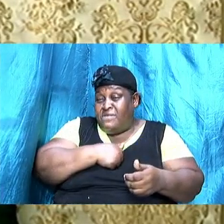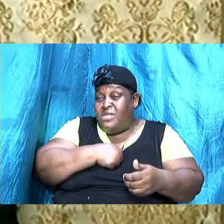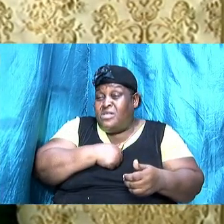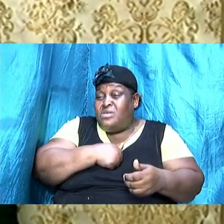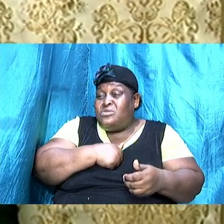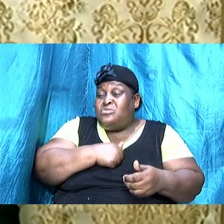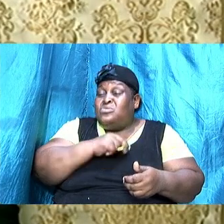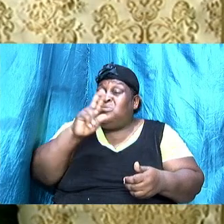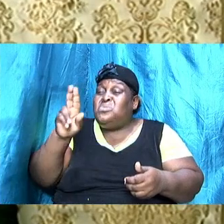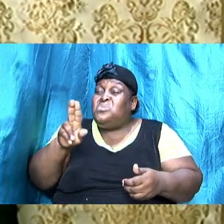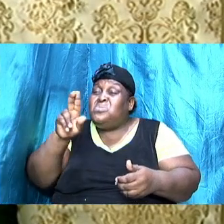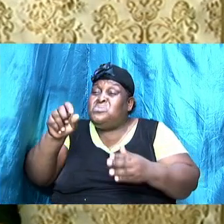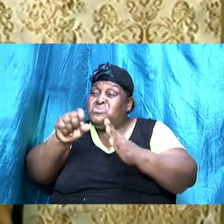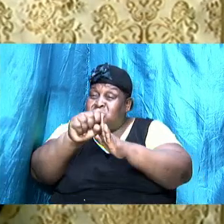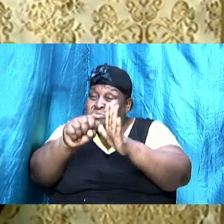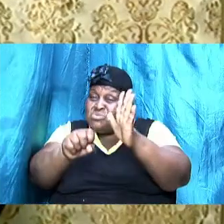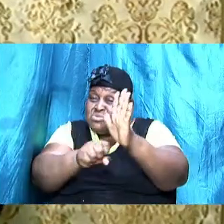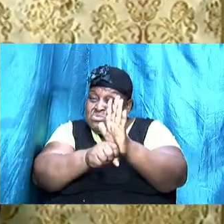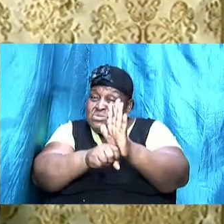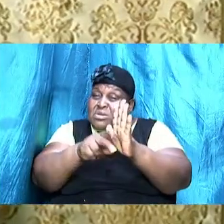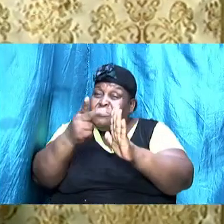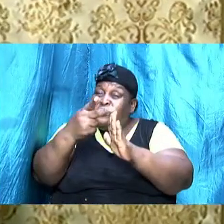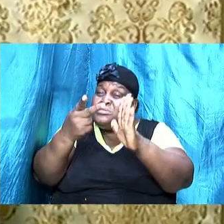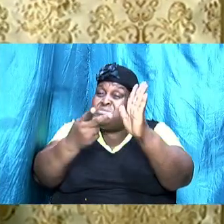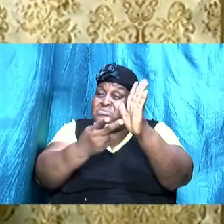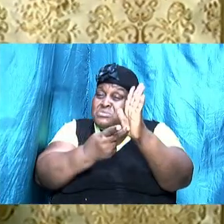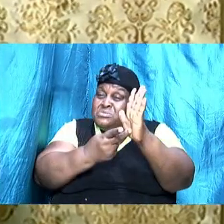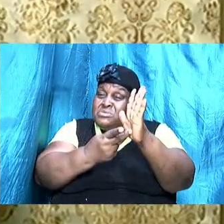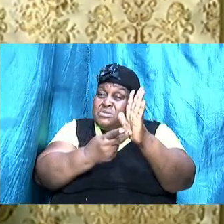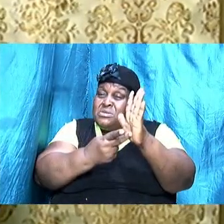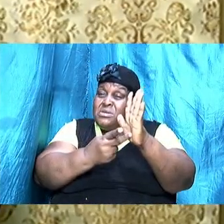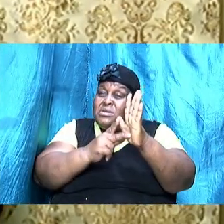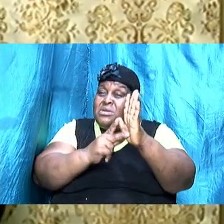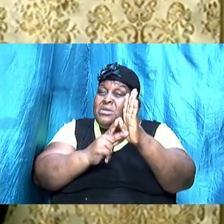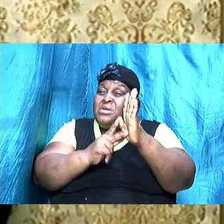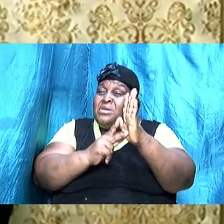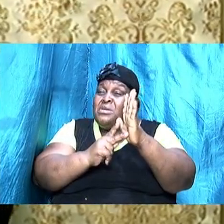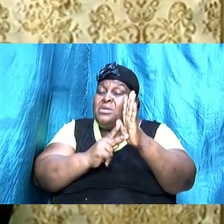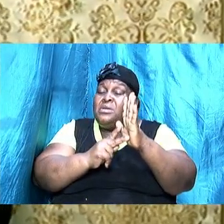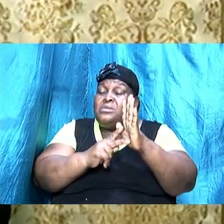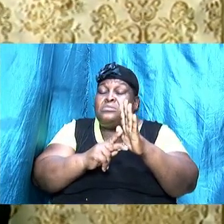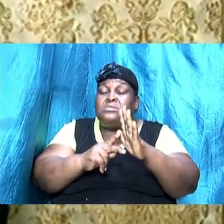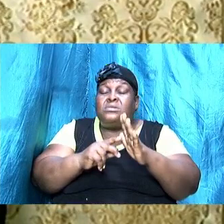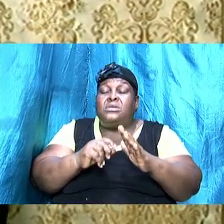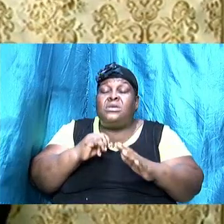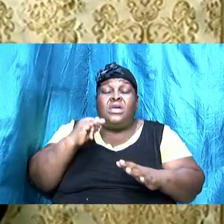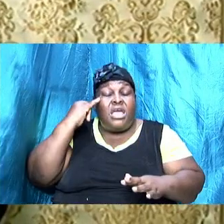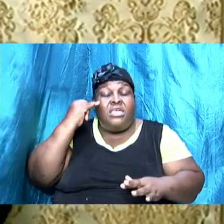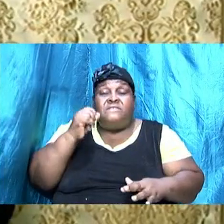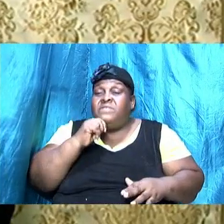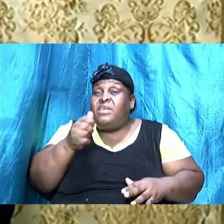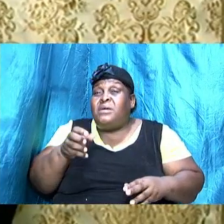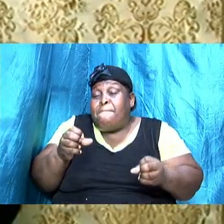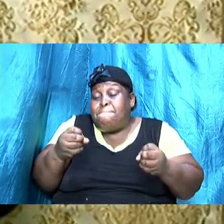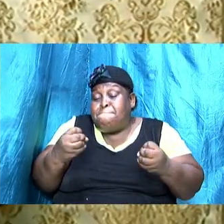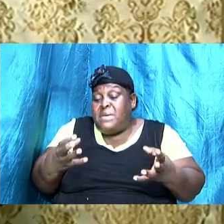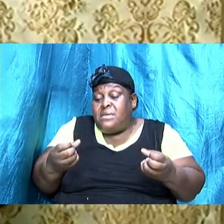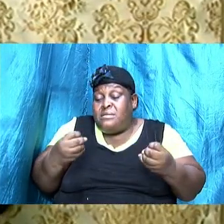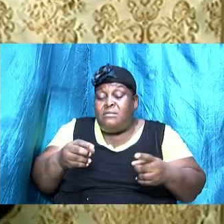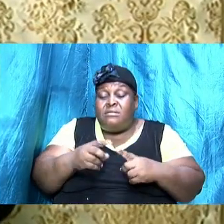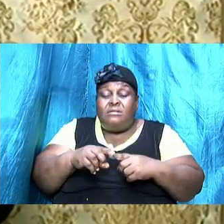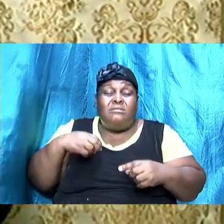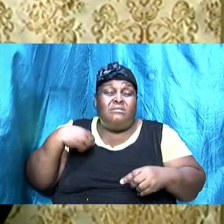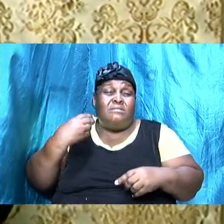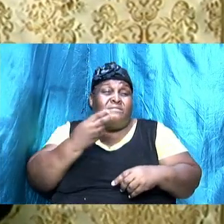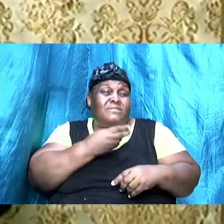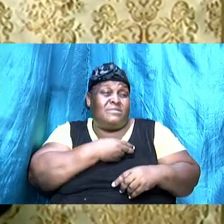scriptural principles. And if we don't, then I do believe many of us are attempting